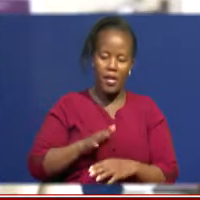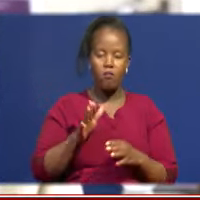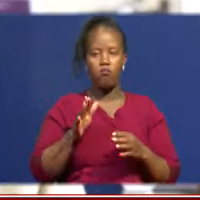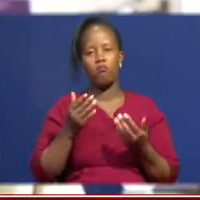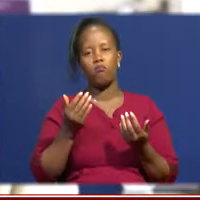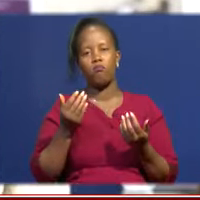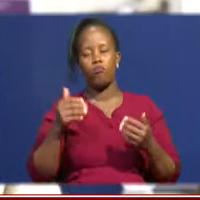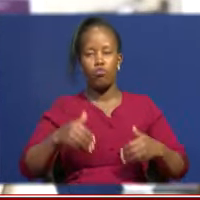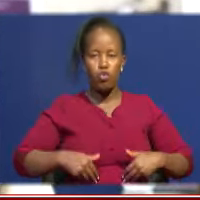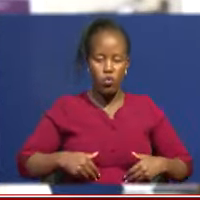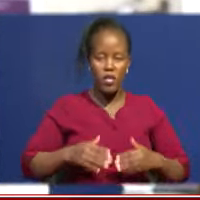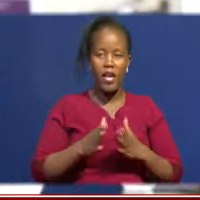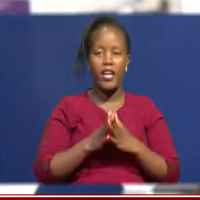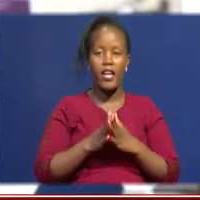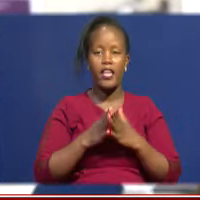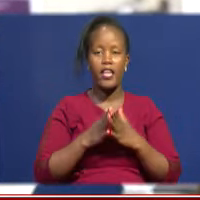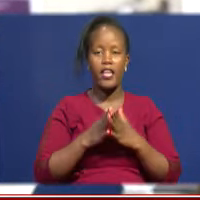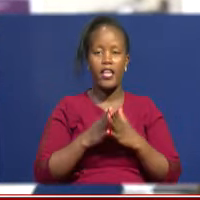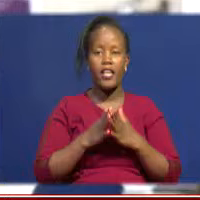PWDs. So that